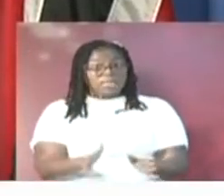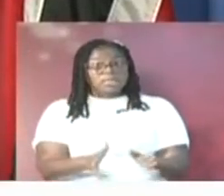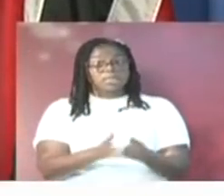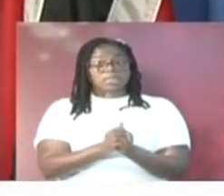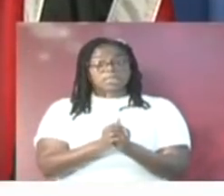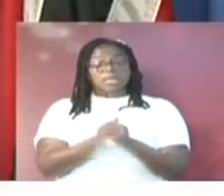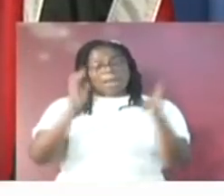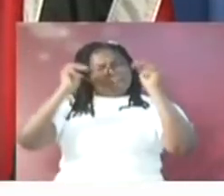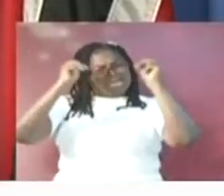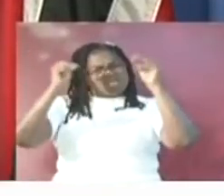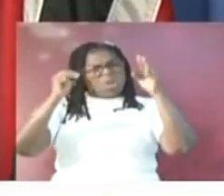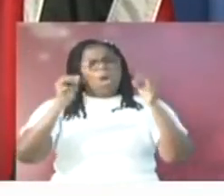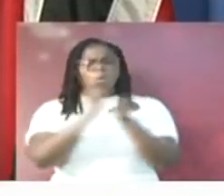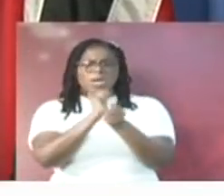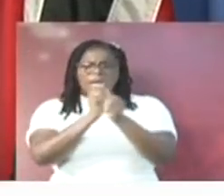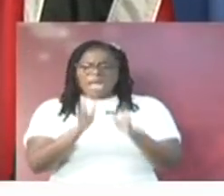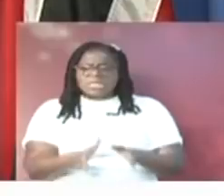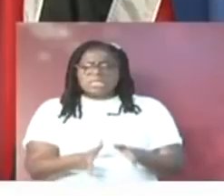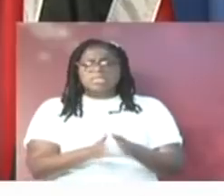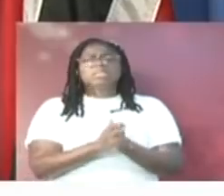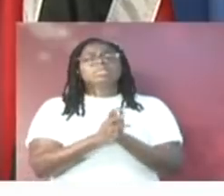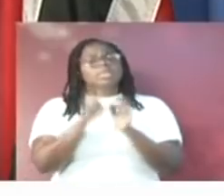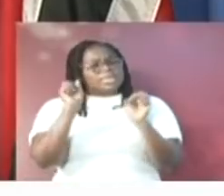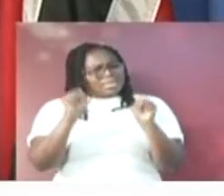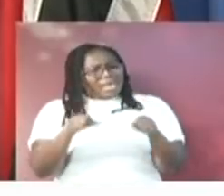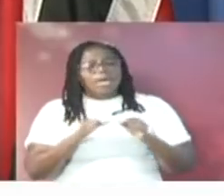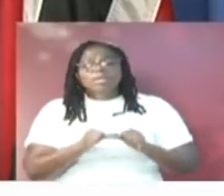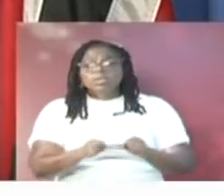block of employees out of circulation,